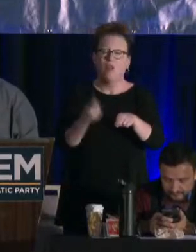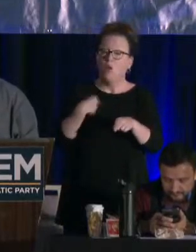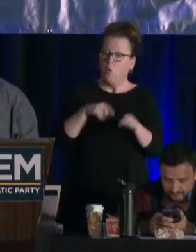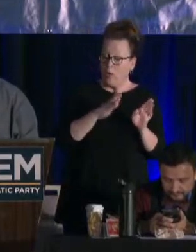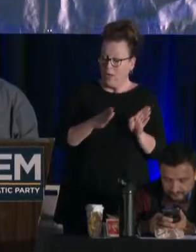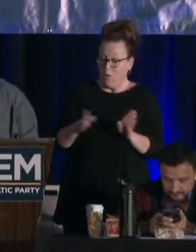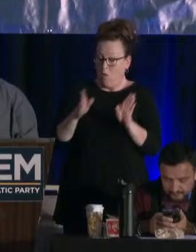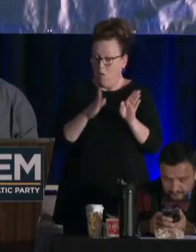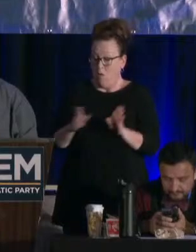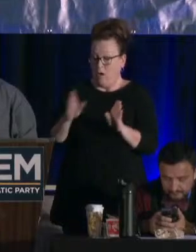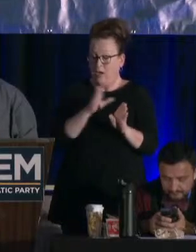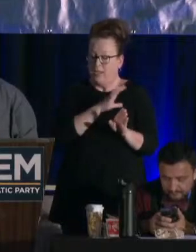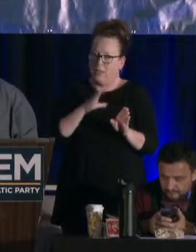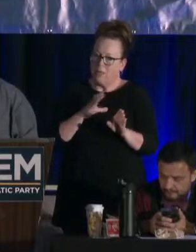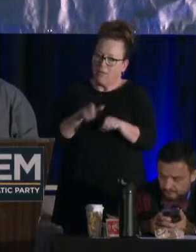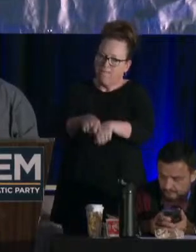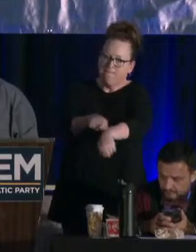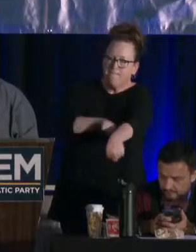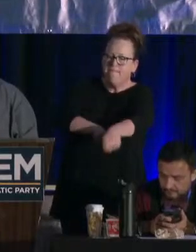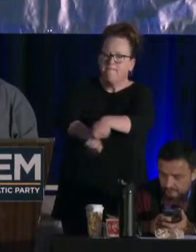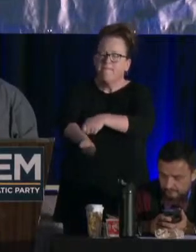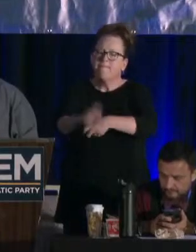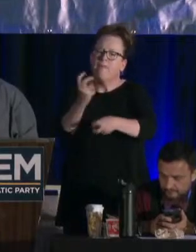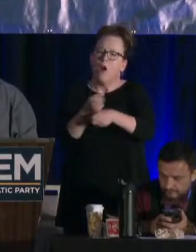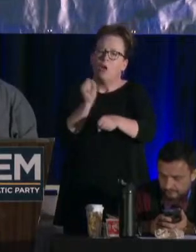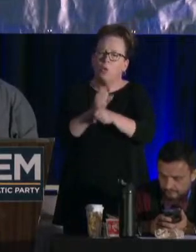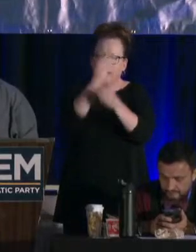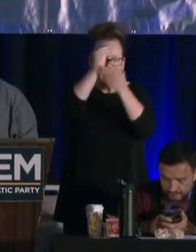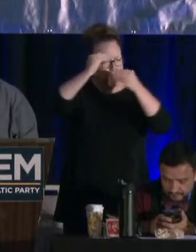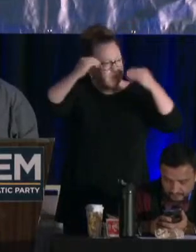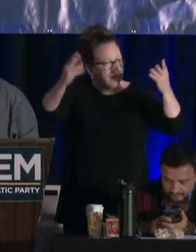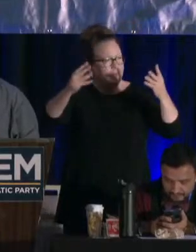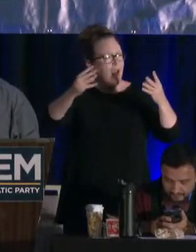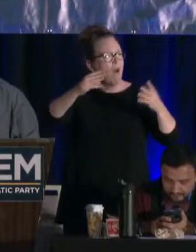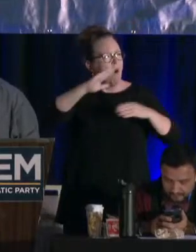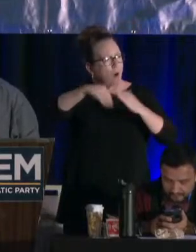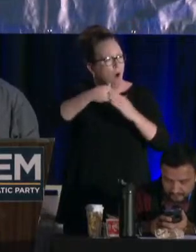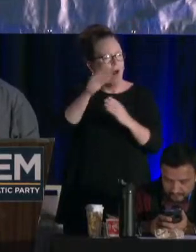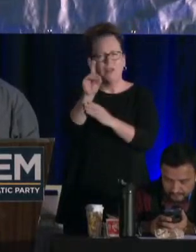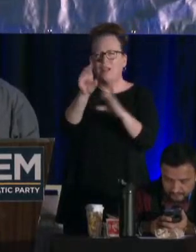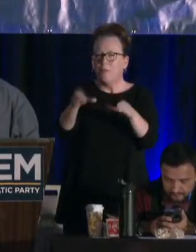organizing committee are putting in the hard work needed to elect Democrats up and down